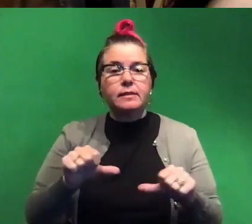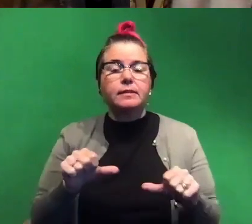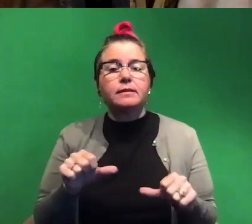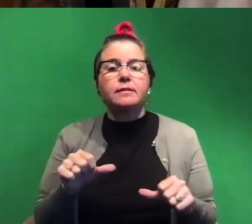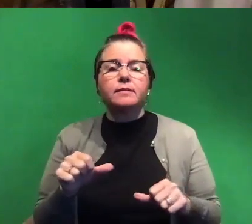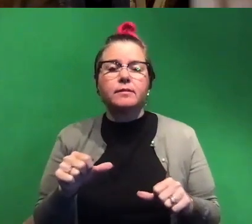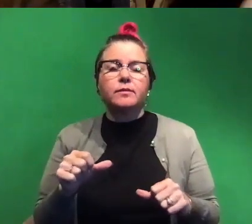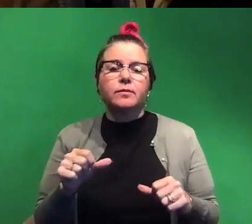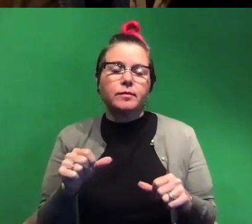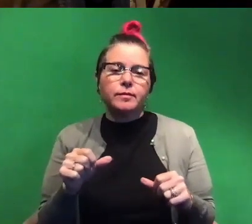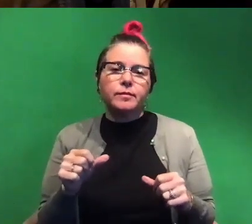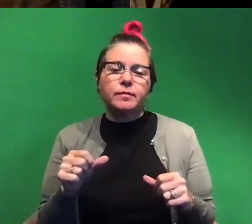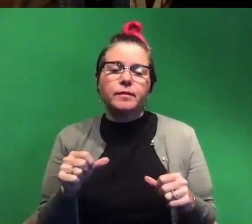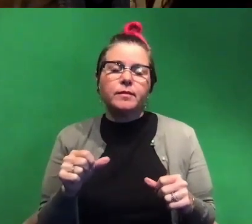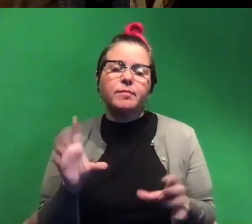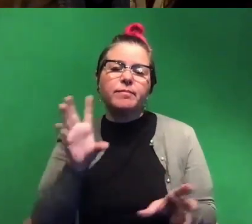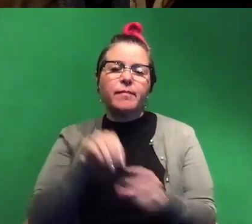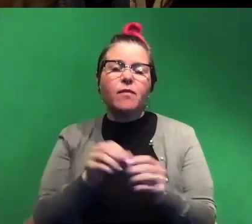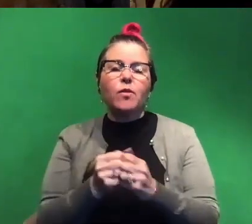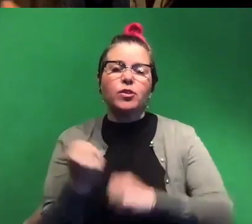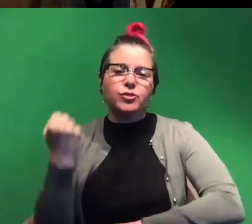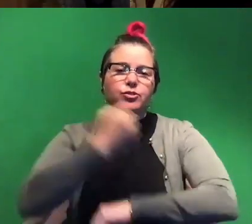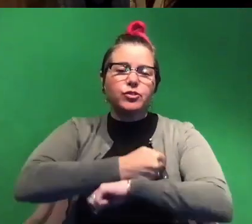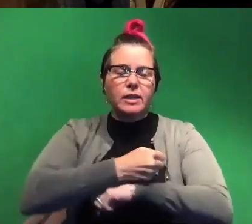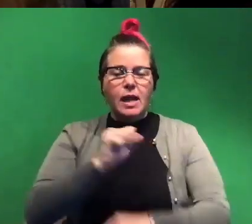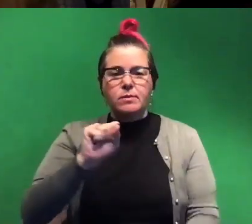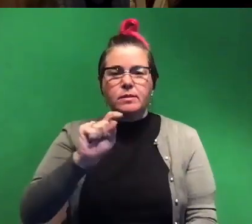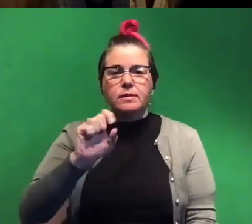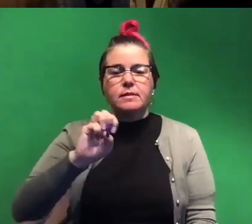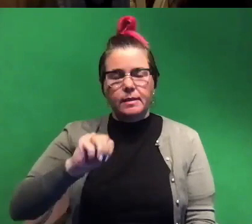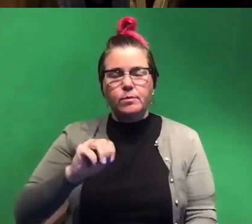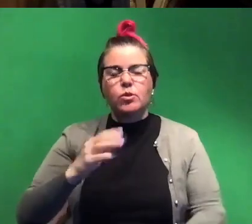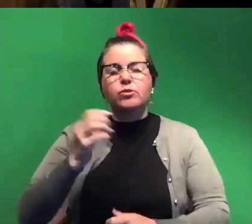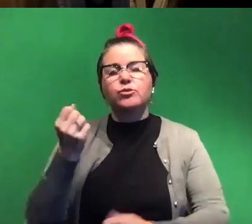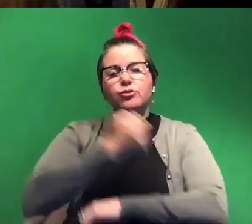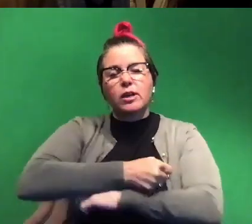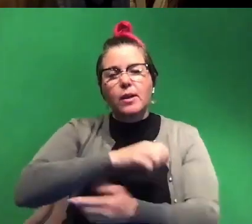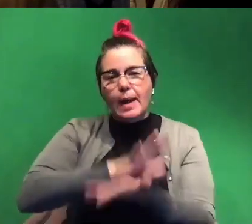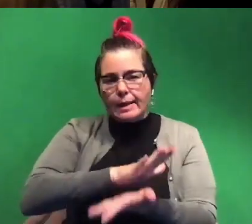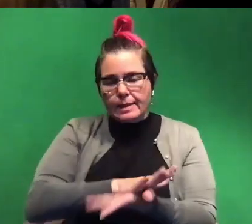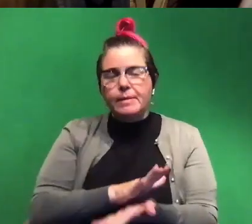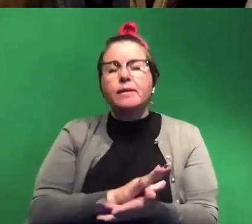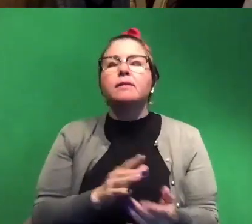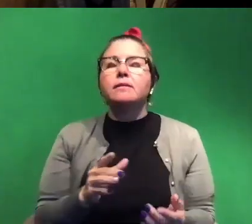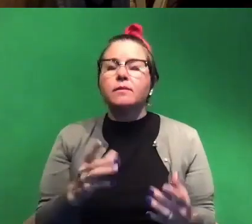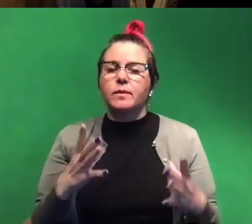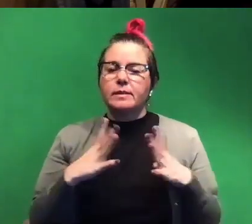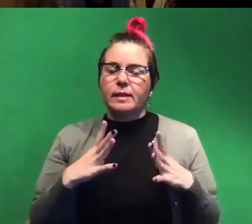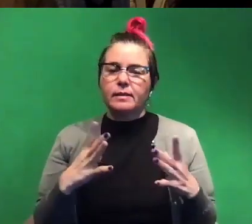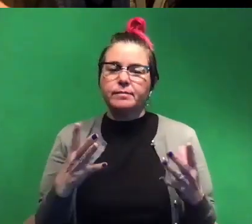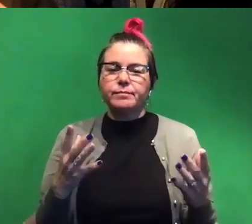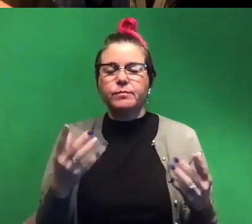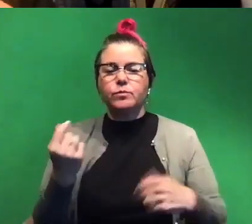day to participate in something called Shut Down STEM or Shut Down Academia. We're going to basically be taking the day to do some